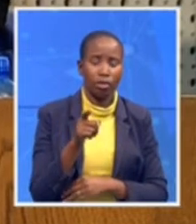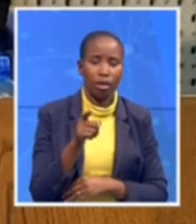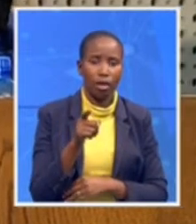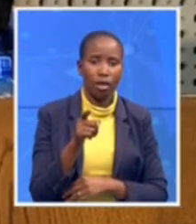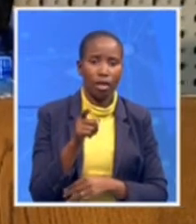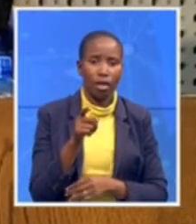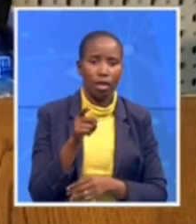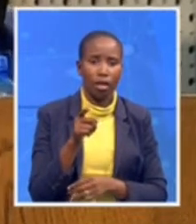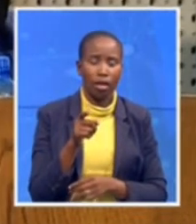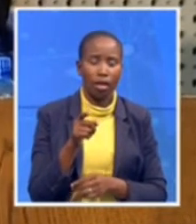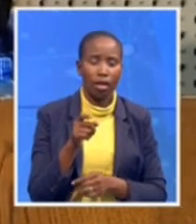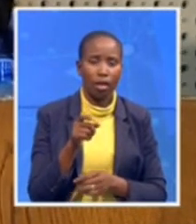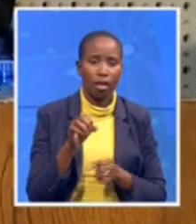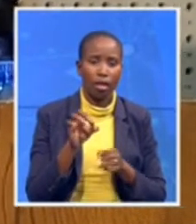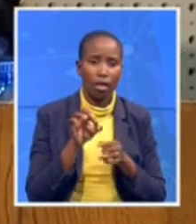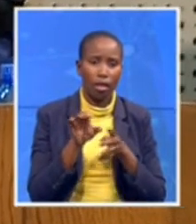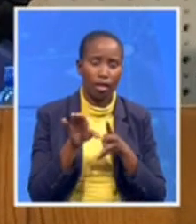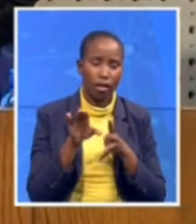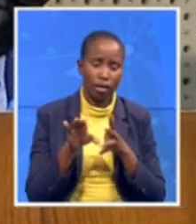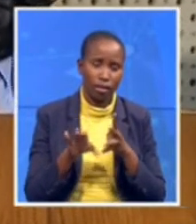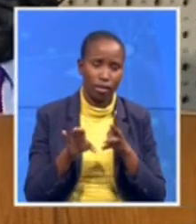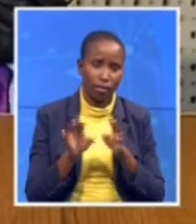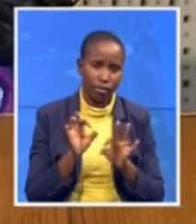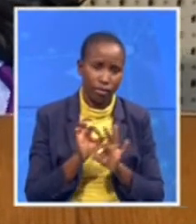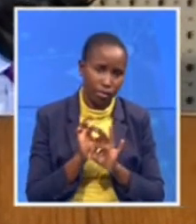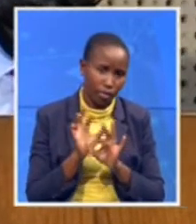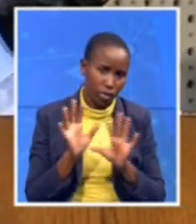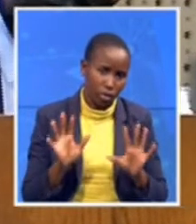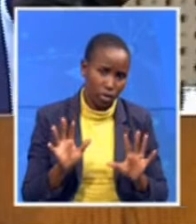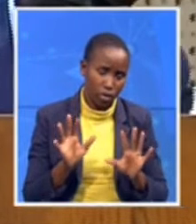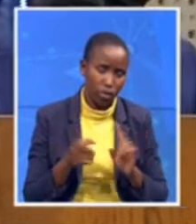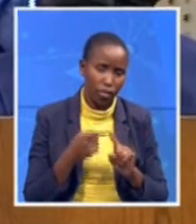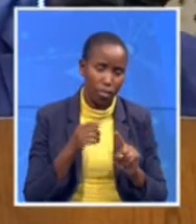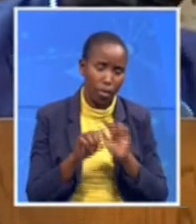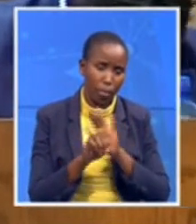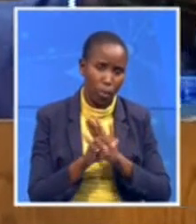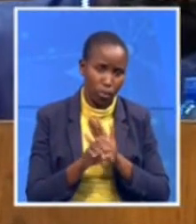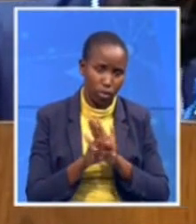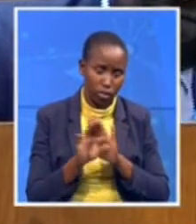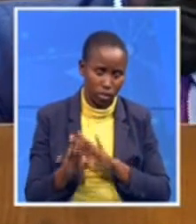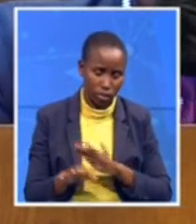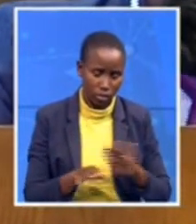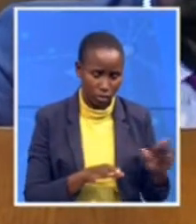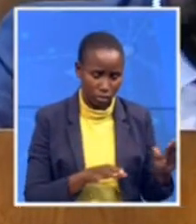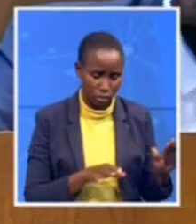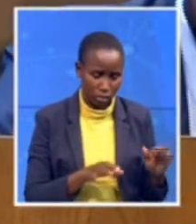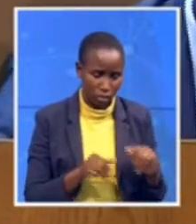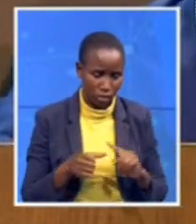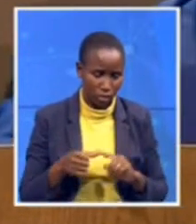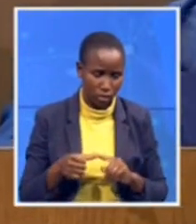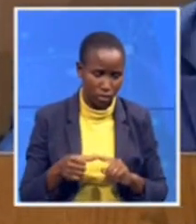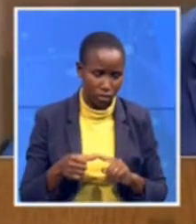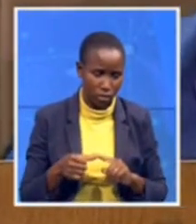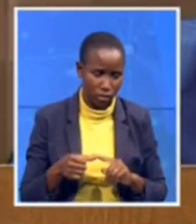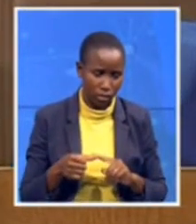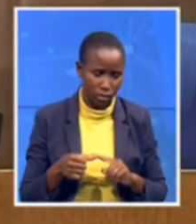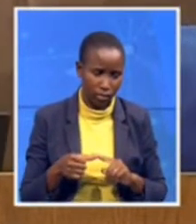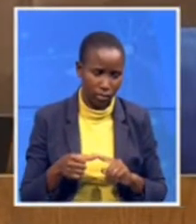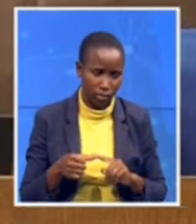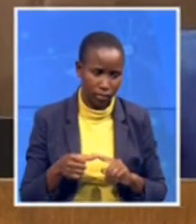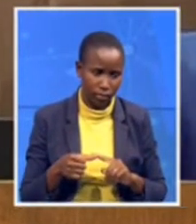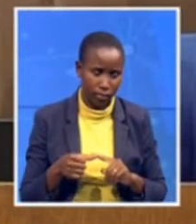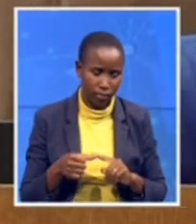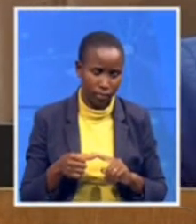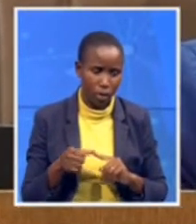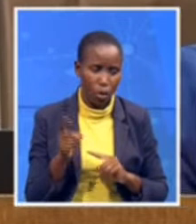a blogger? And the sixth question, related to this question, what is the difference between sex workers posting